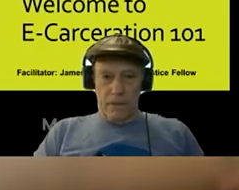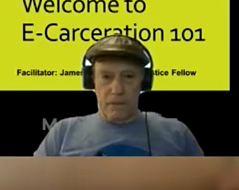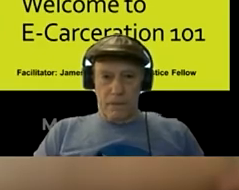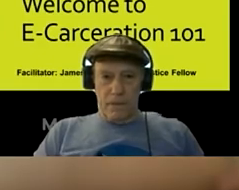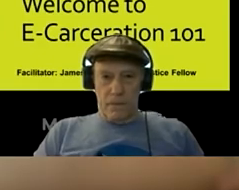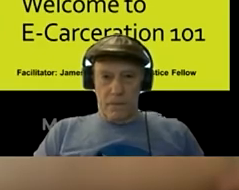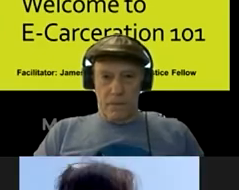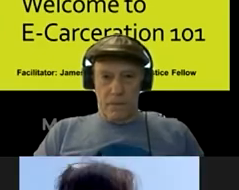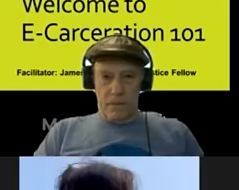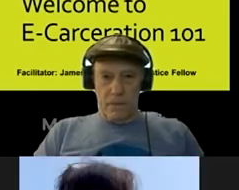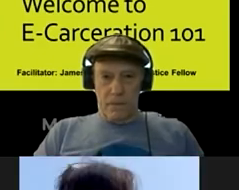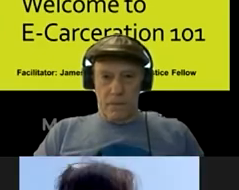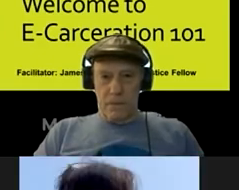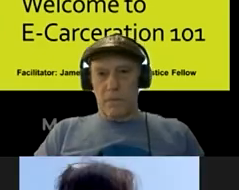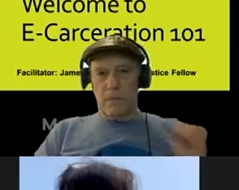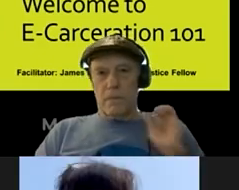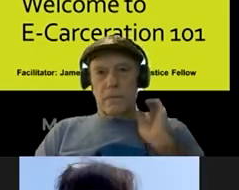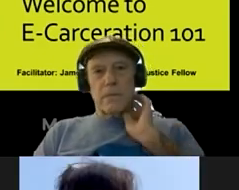Thanks, Delaney.